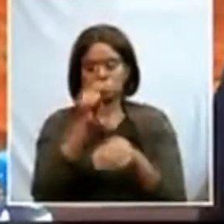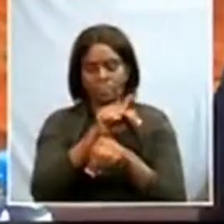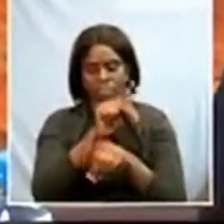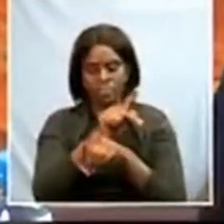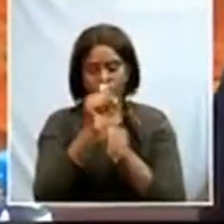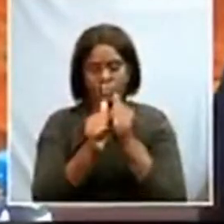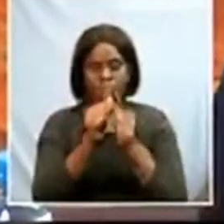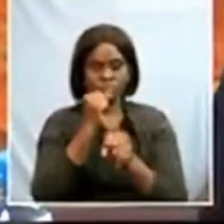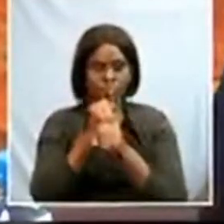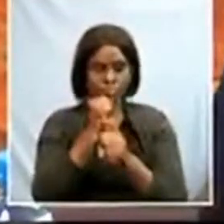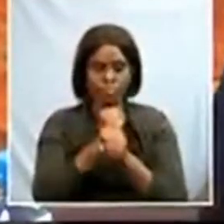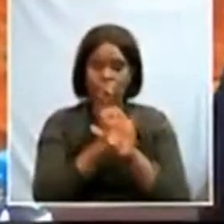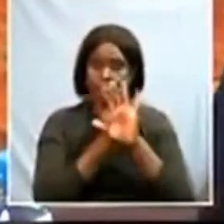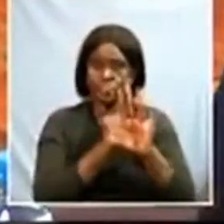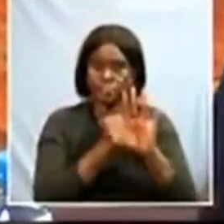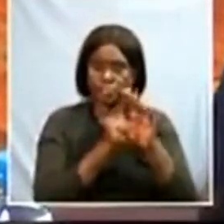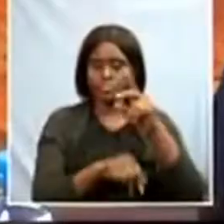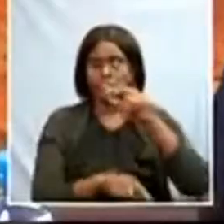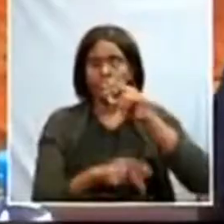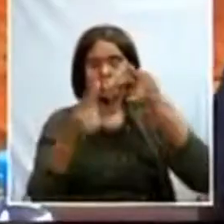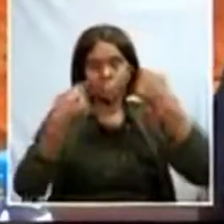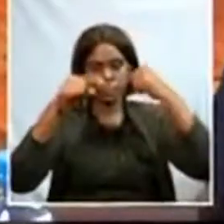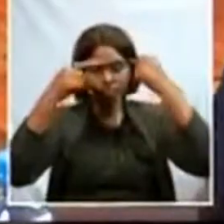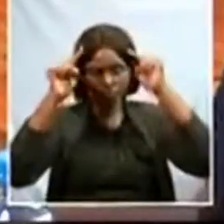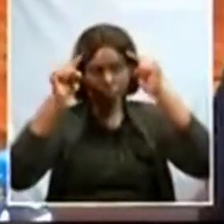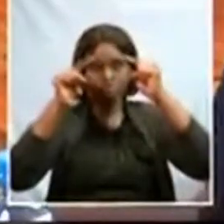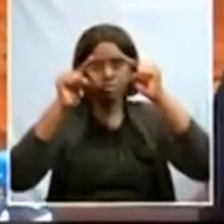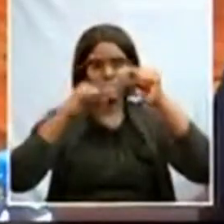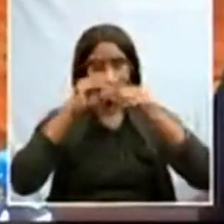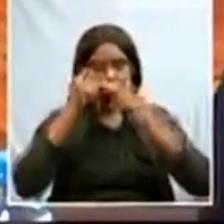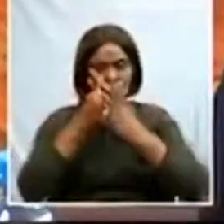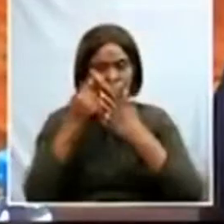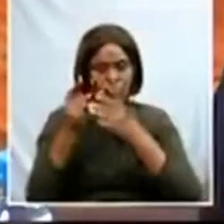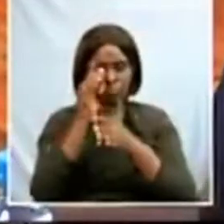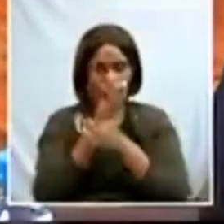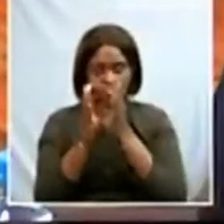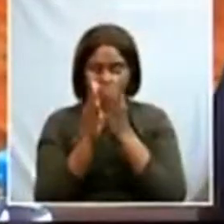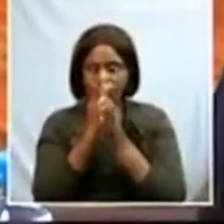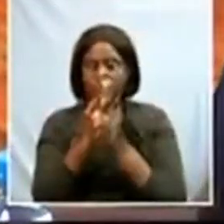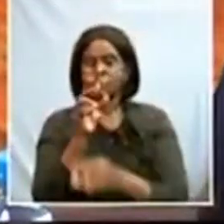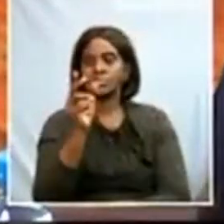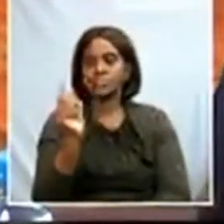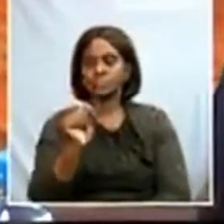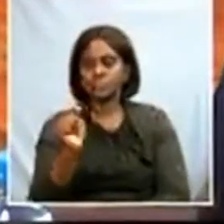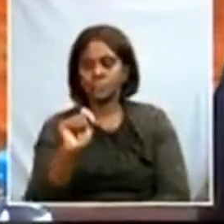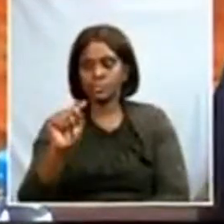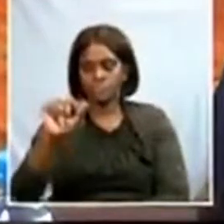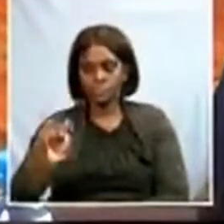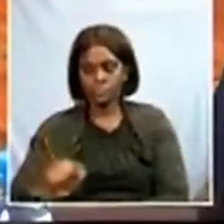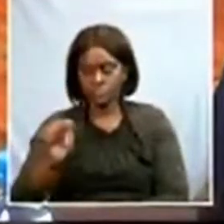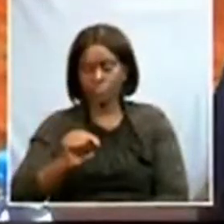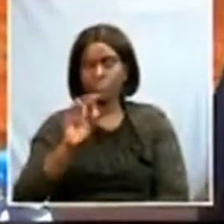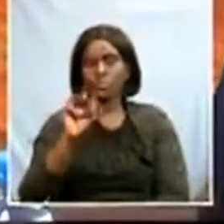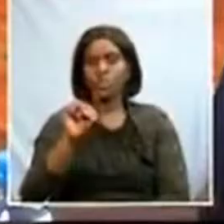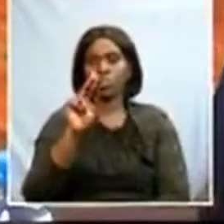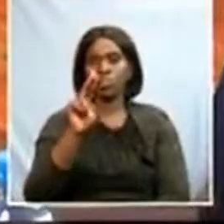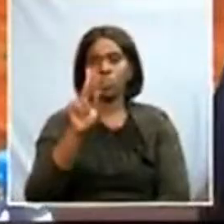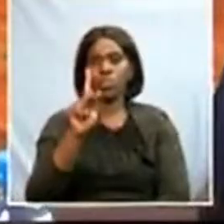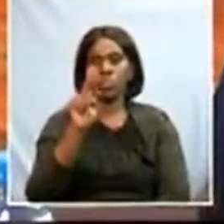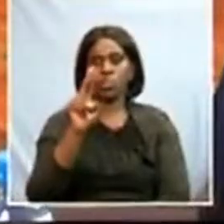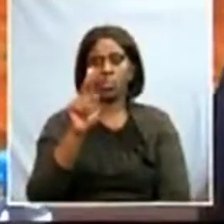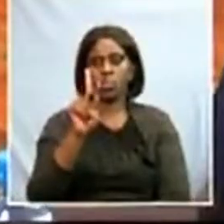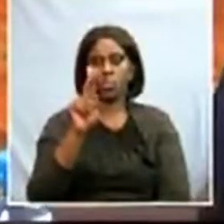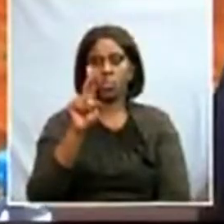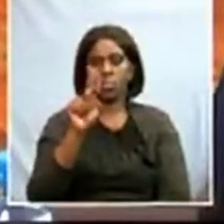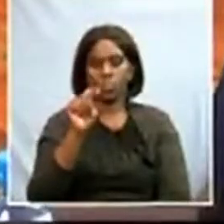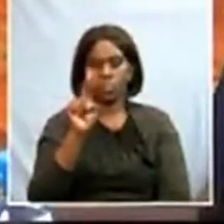that were work in progress were the construction of flushable toilets at Mukukutu and Mitongo primary